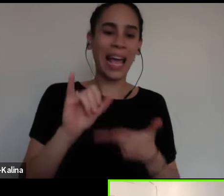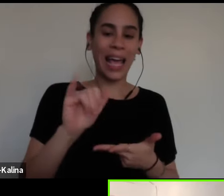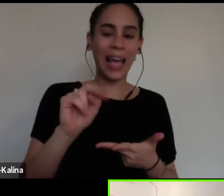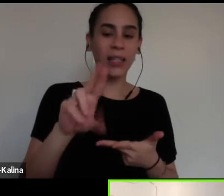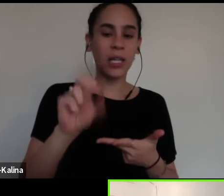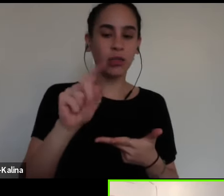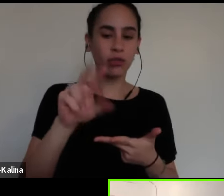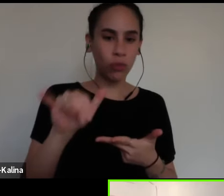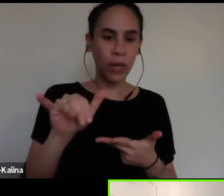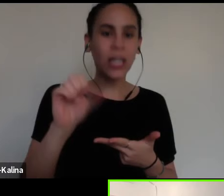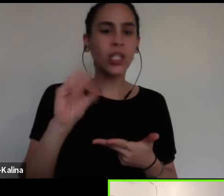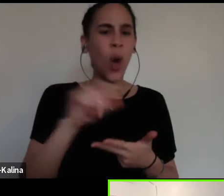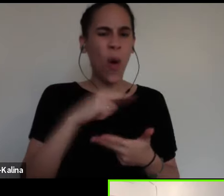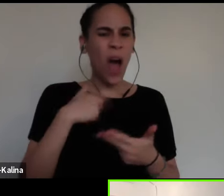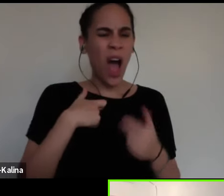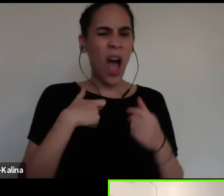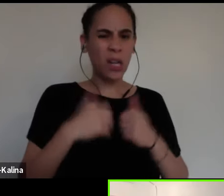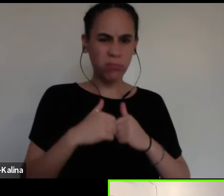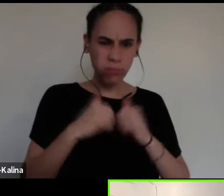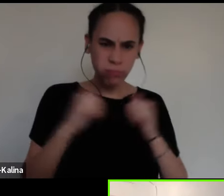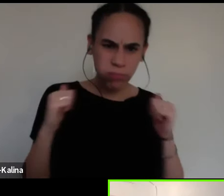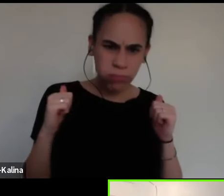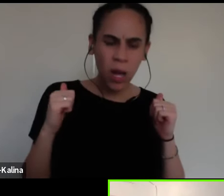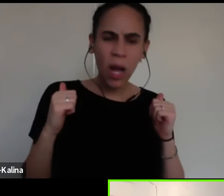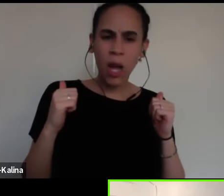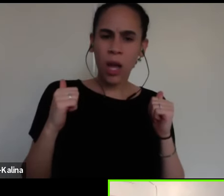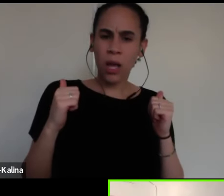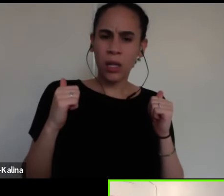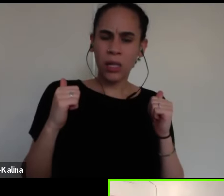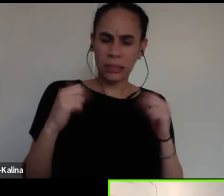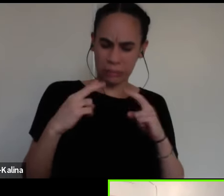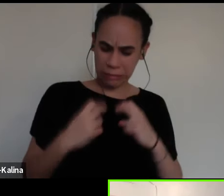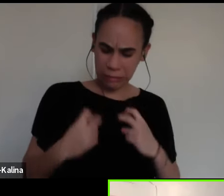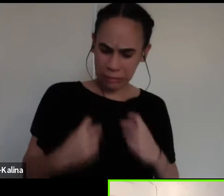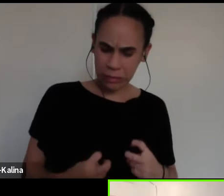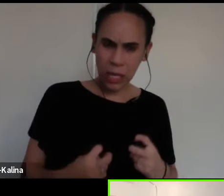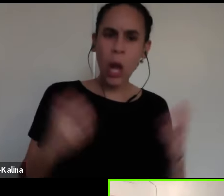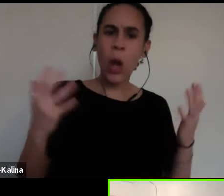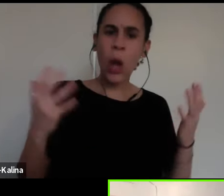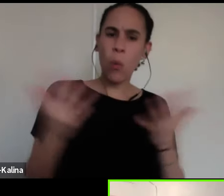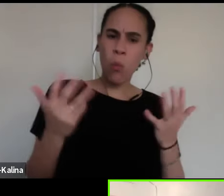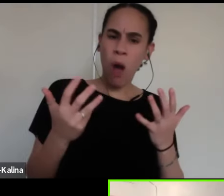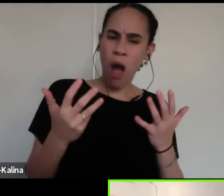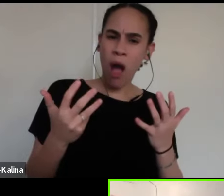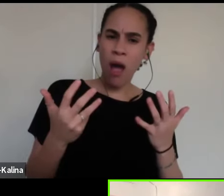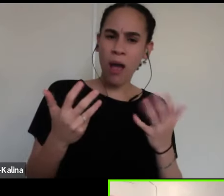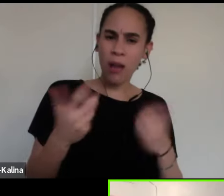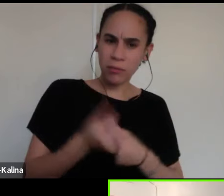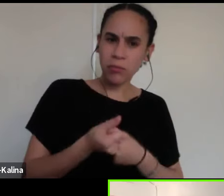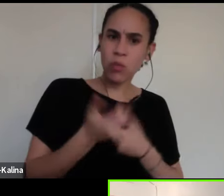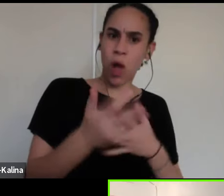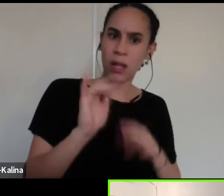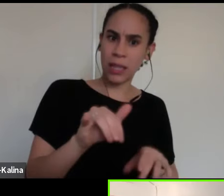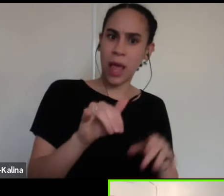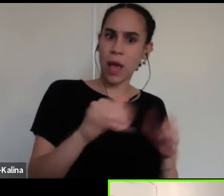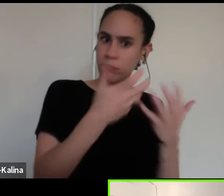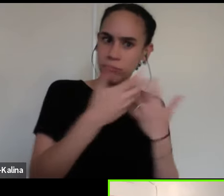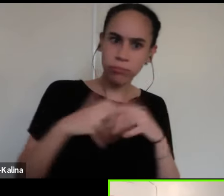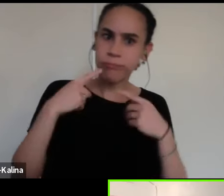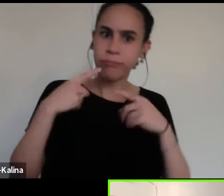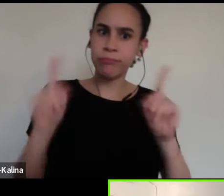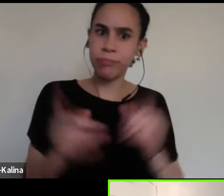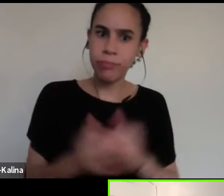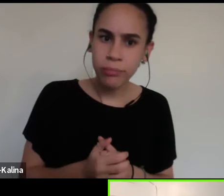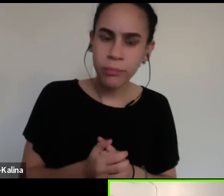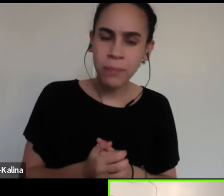and saying, what made that happen? Because, you know, I think you and I can agree that if we want the world to change, if we want